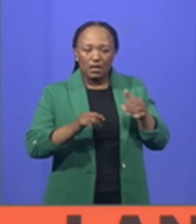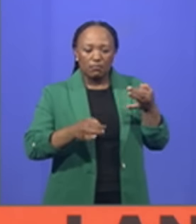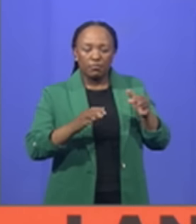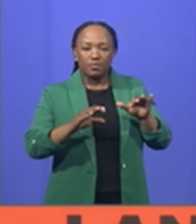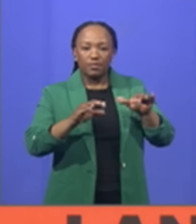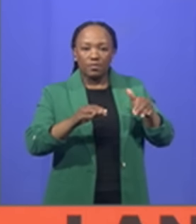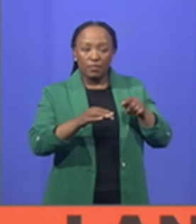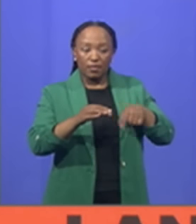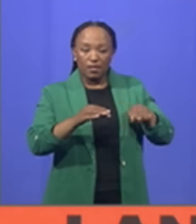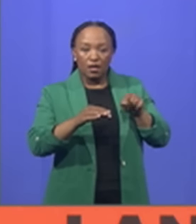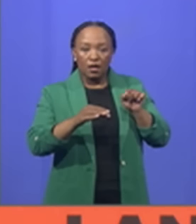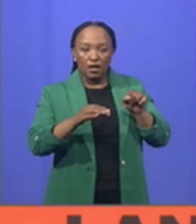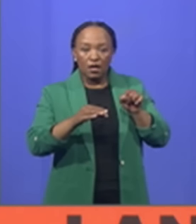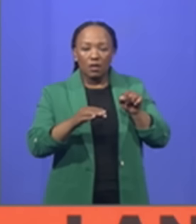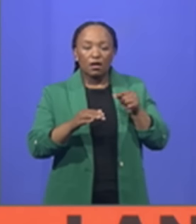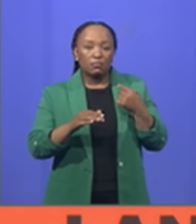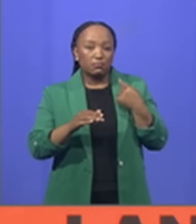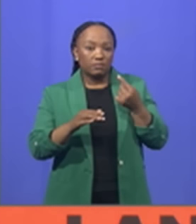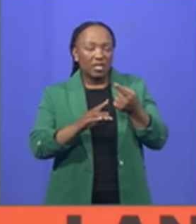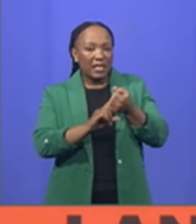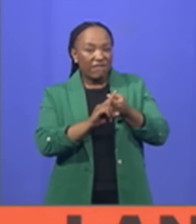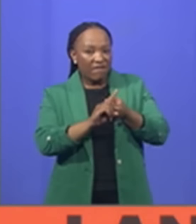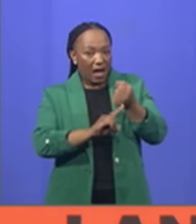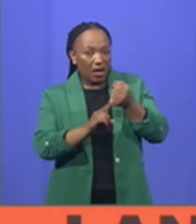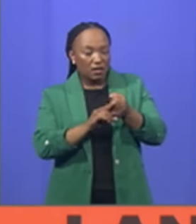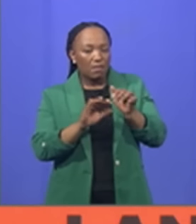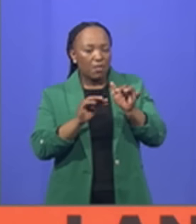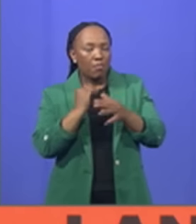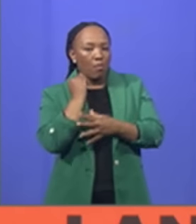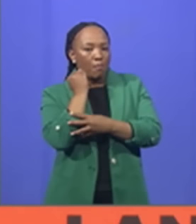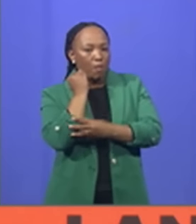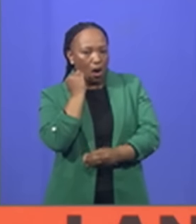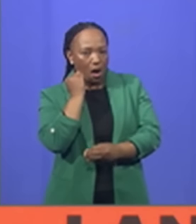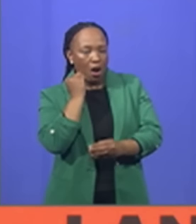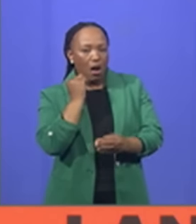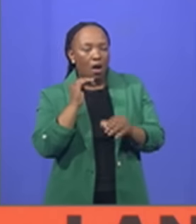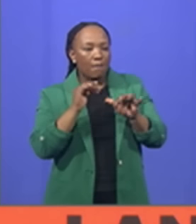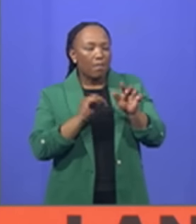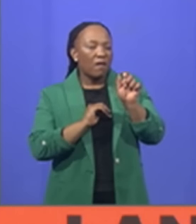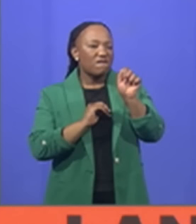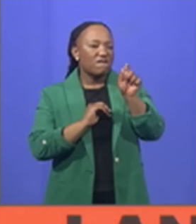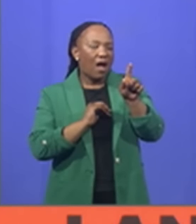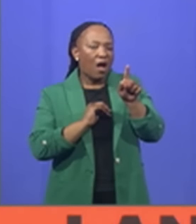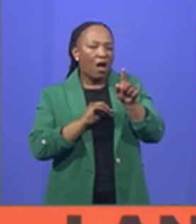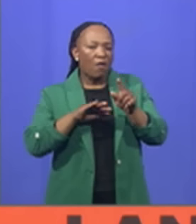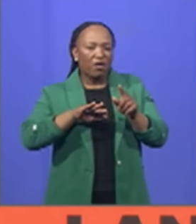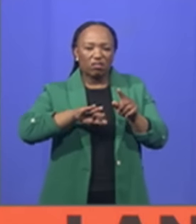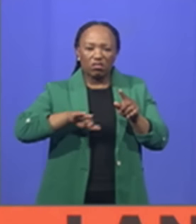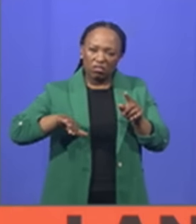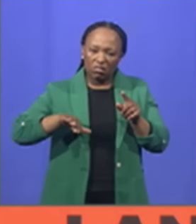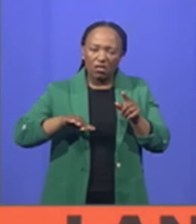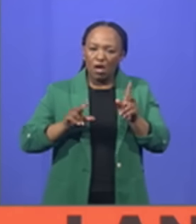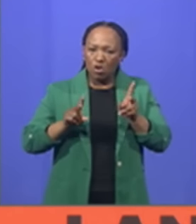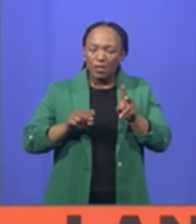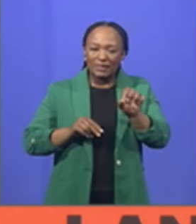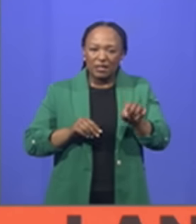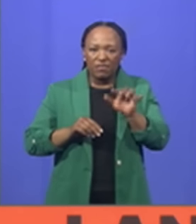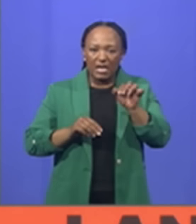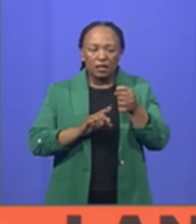a consistent track record of fighting for the poor, the destitute, the working class, and ordinary South